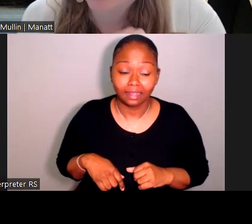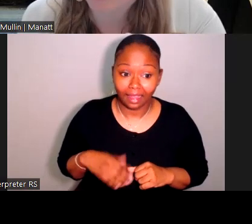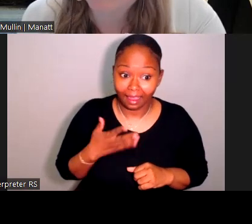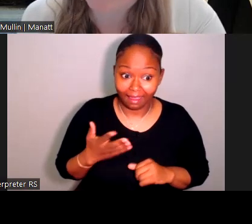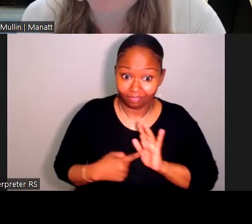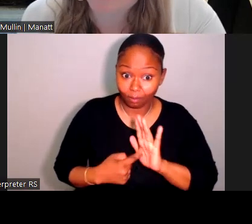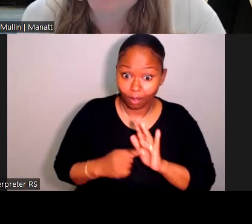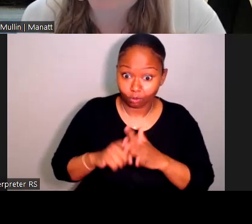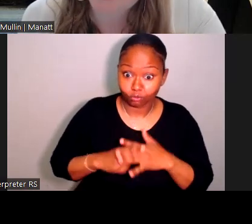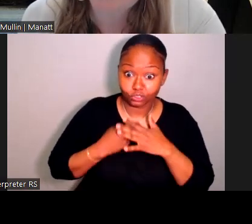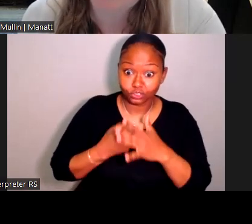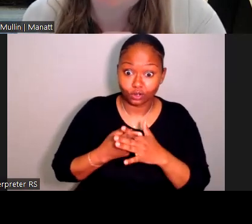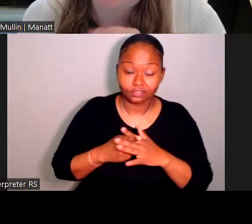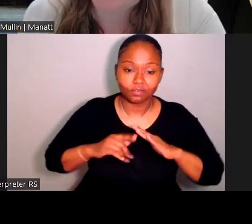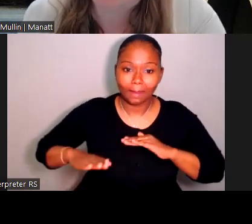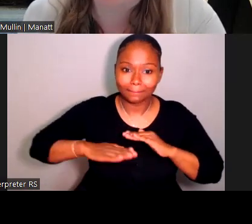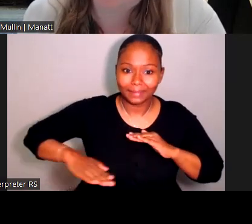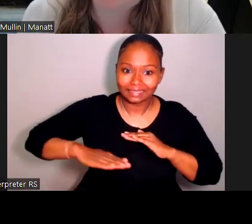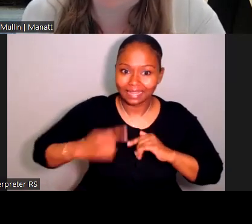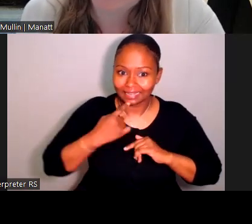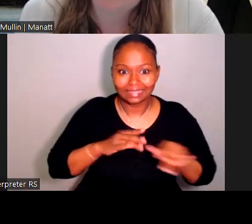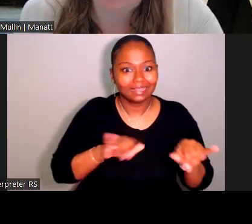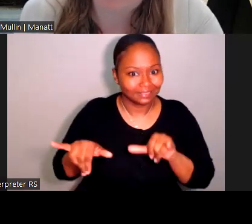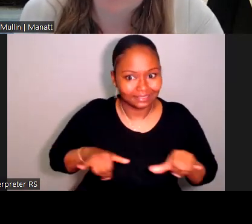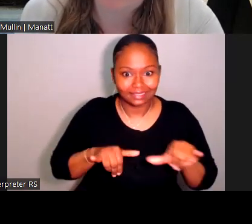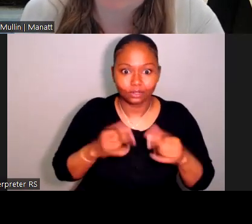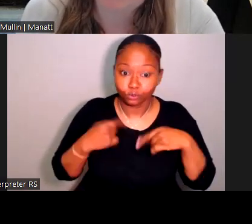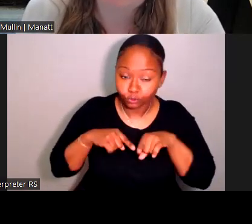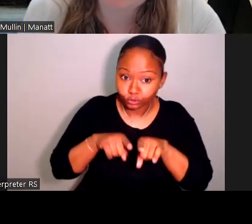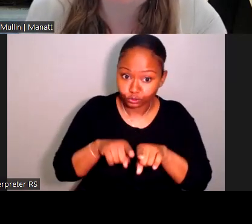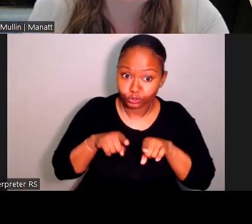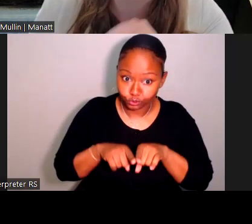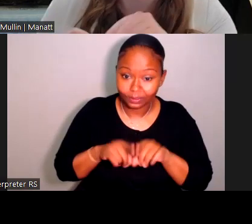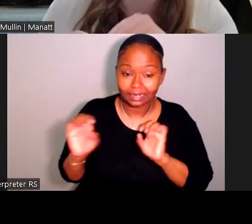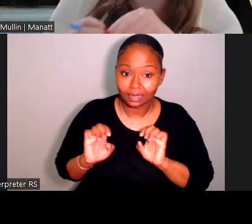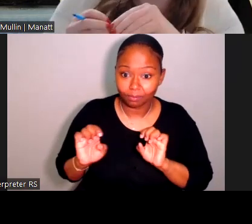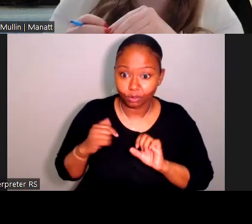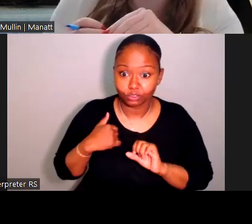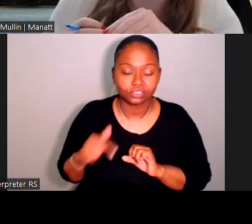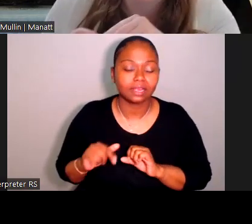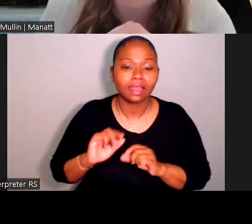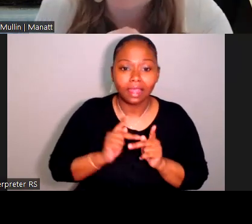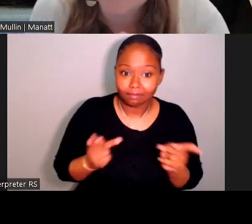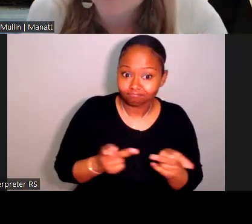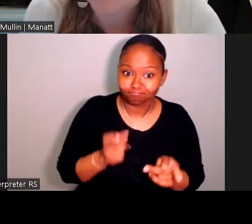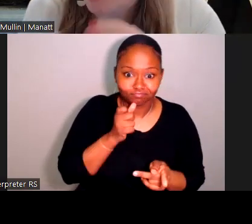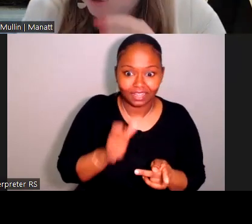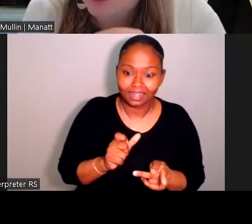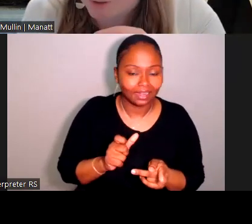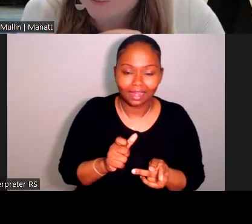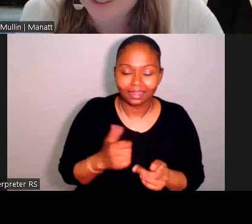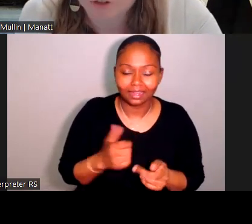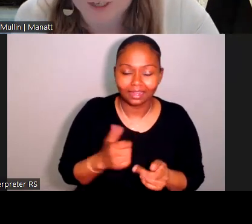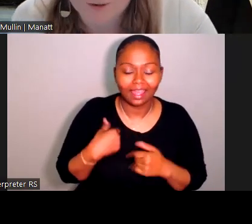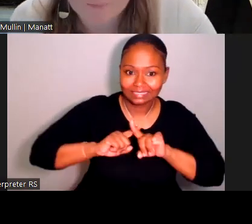today starts from a baseline of saying, as a standard during a state of emergency, facilities may not impose different protocols for staff and visitors. So we'll do a